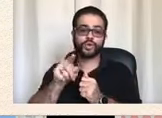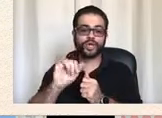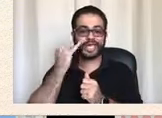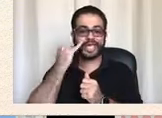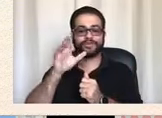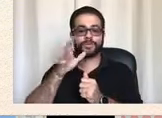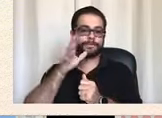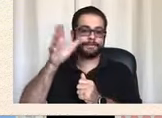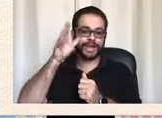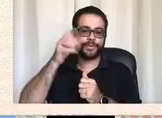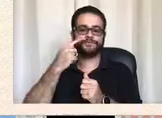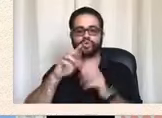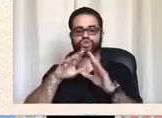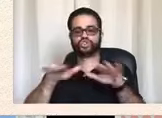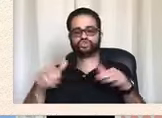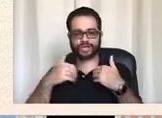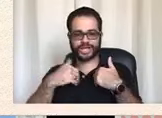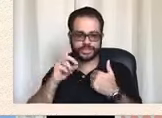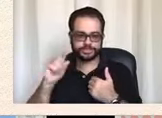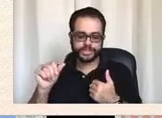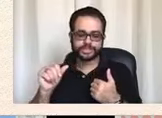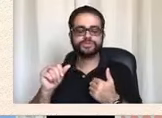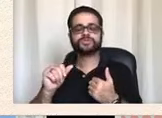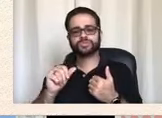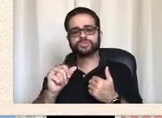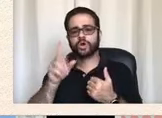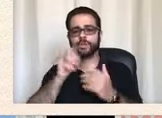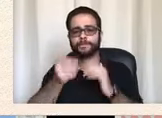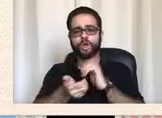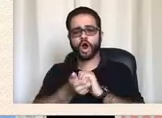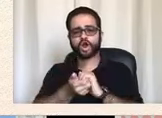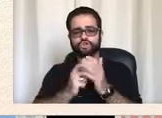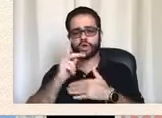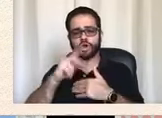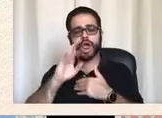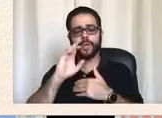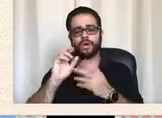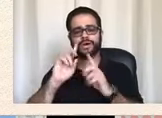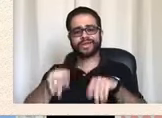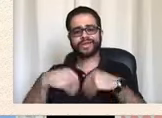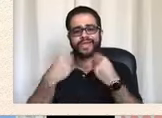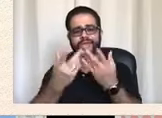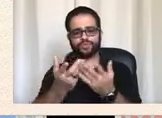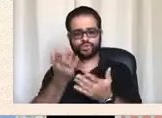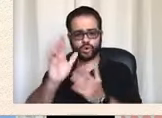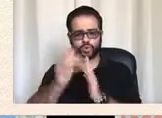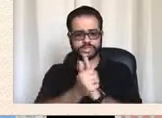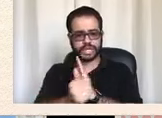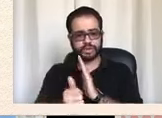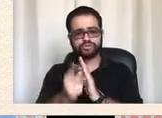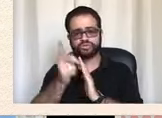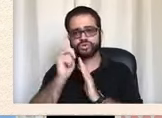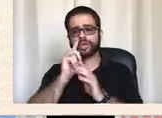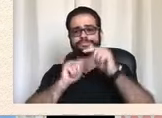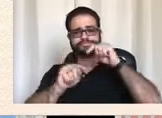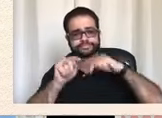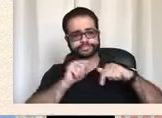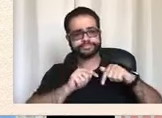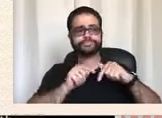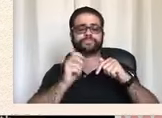disability. And so it's going to give you, Partners is going to give you some of those skills so that you can go back and you can make things